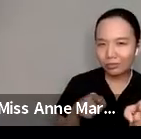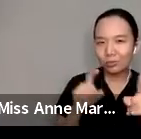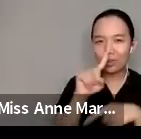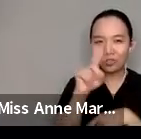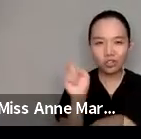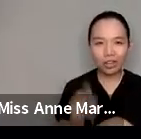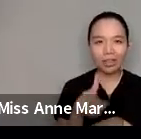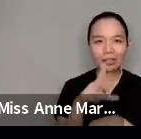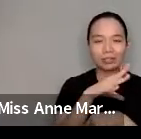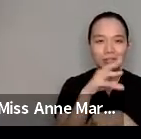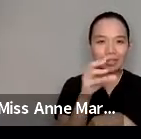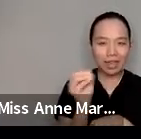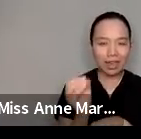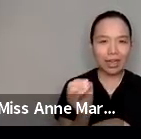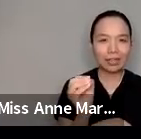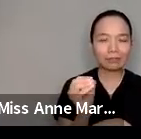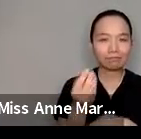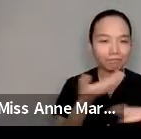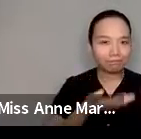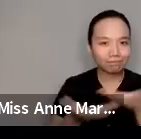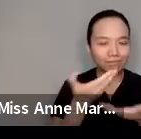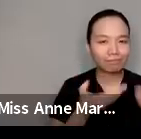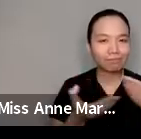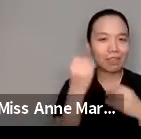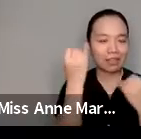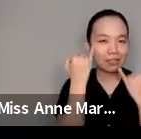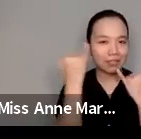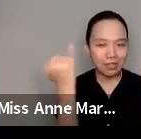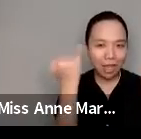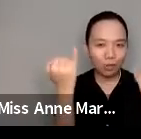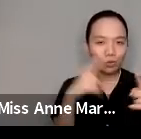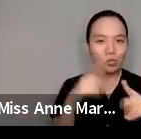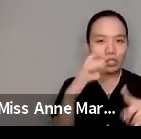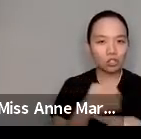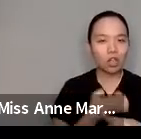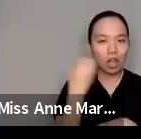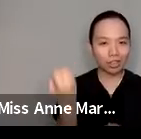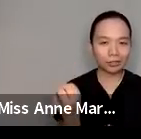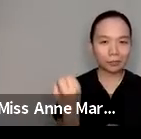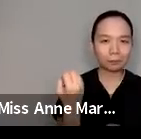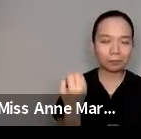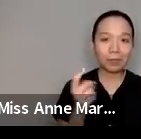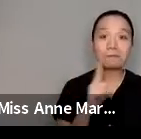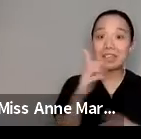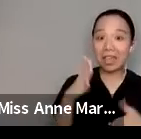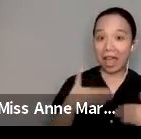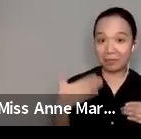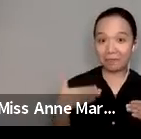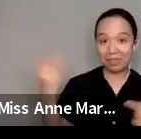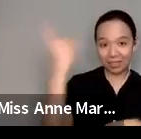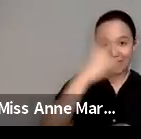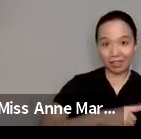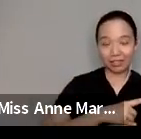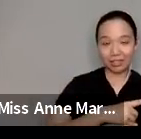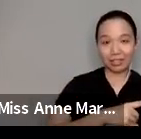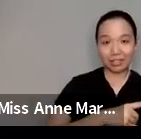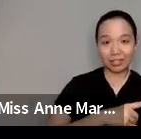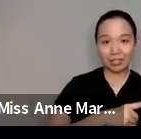provided suggestions and input to each other. Those were happy days in my teaching